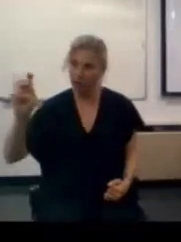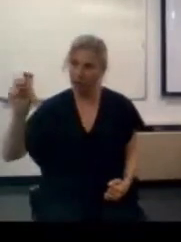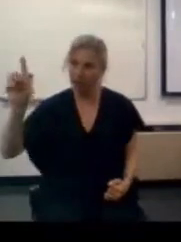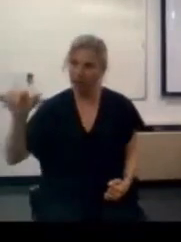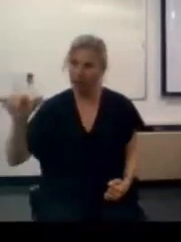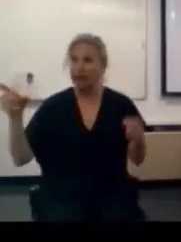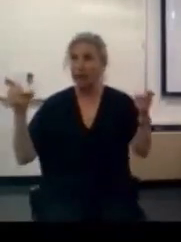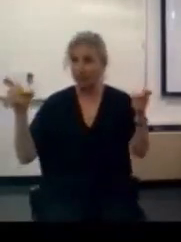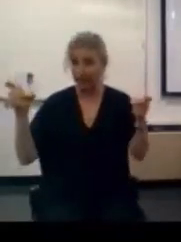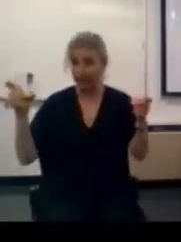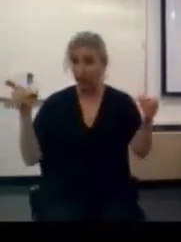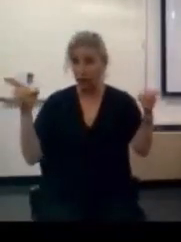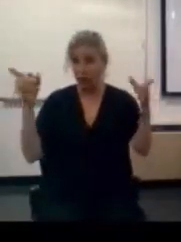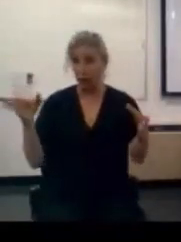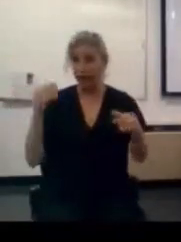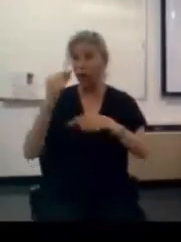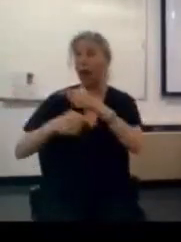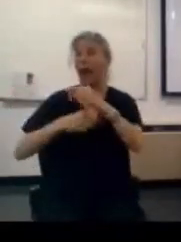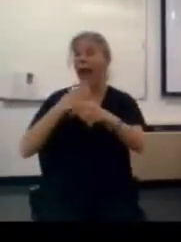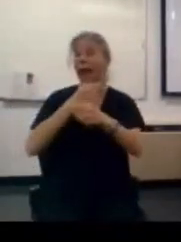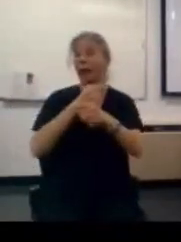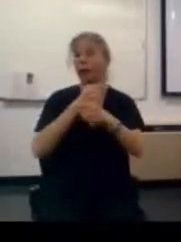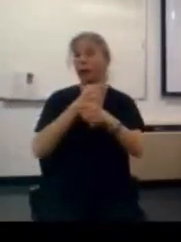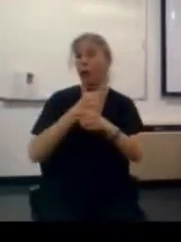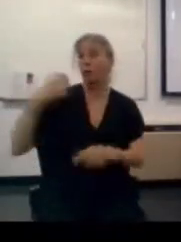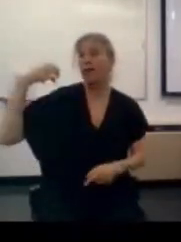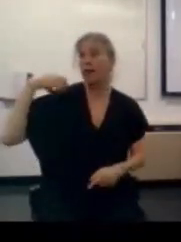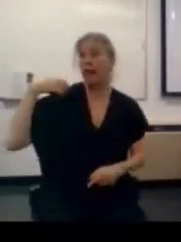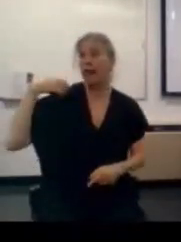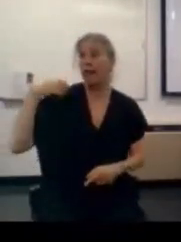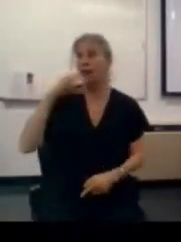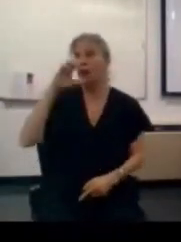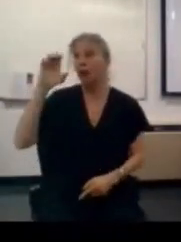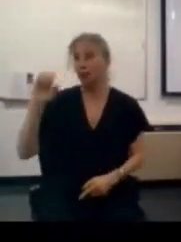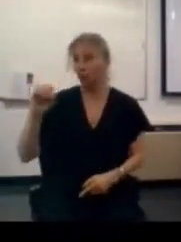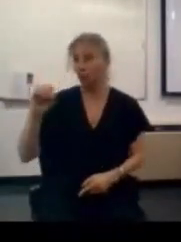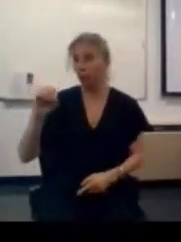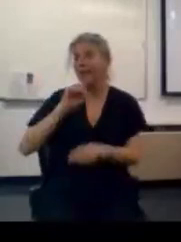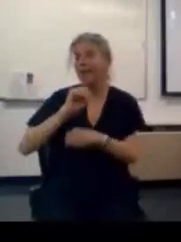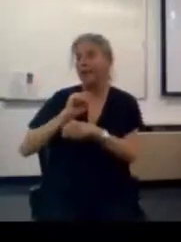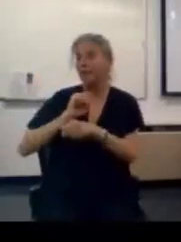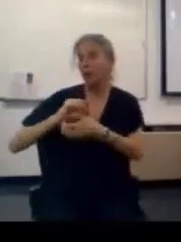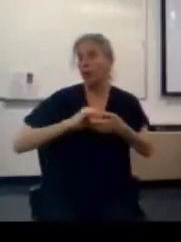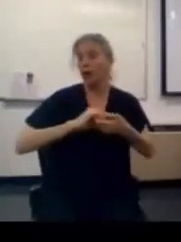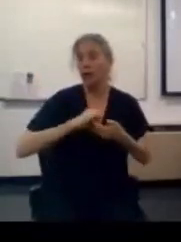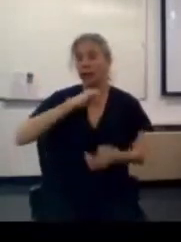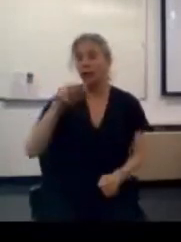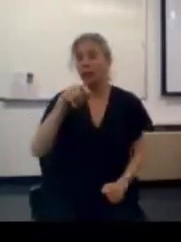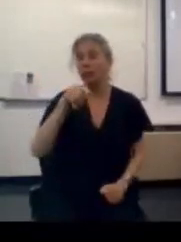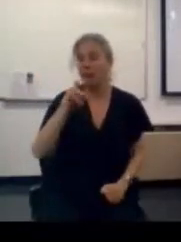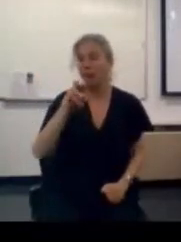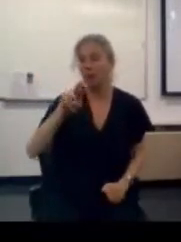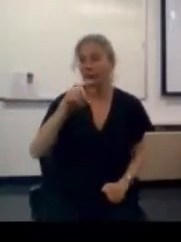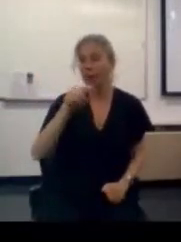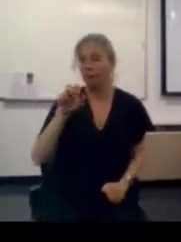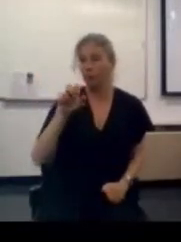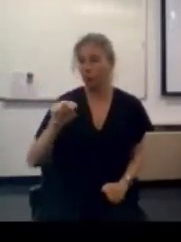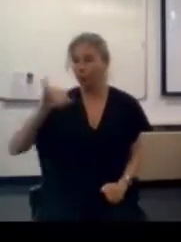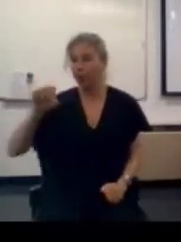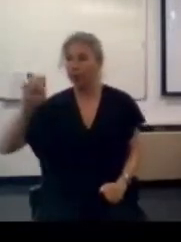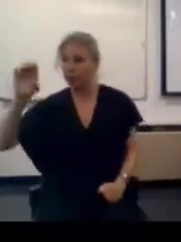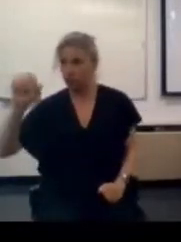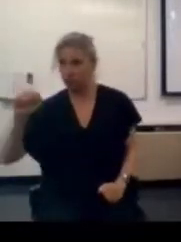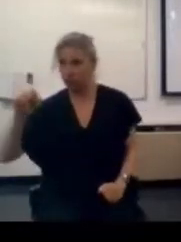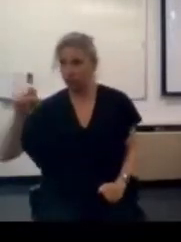Carpafelli, Managing Director and Global Head of Corporate Employee Relations with J.P. Morgan, and